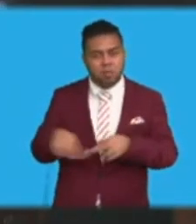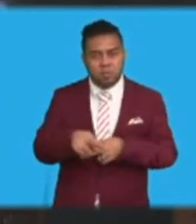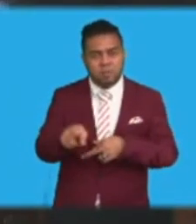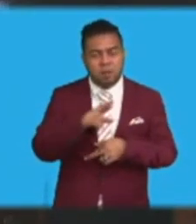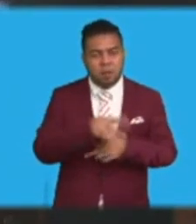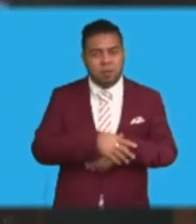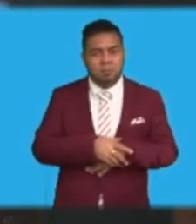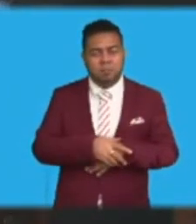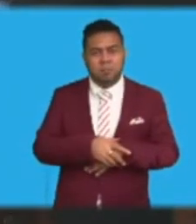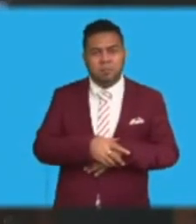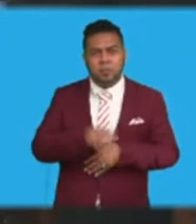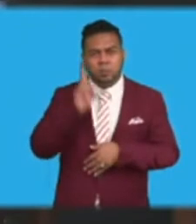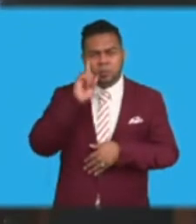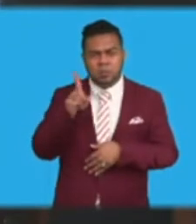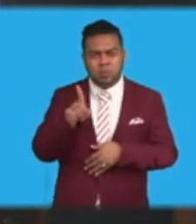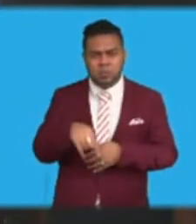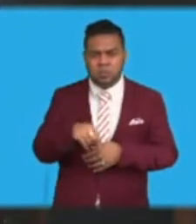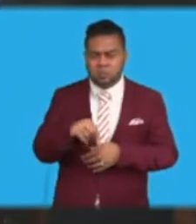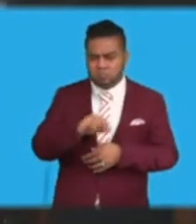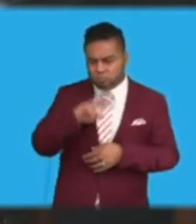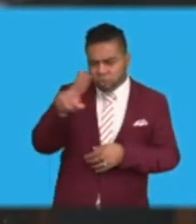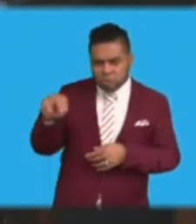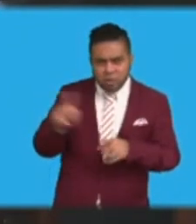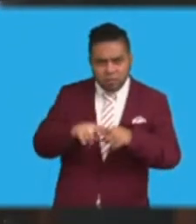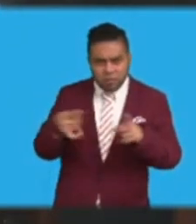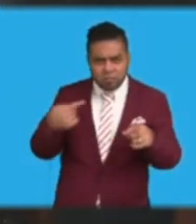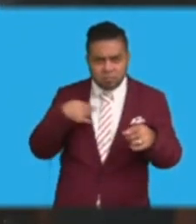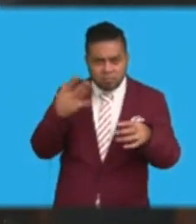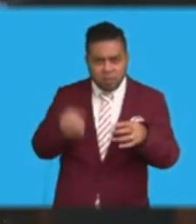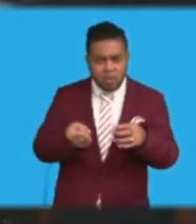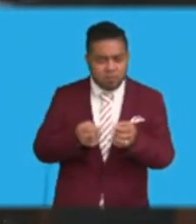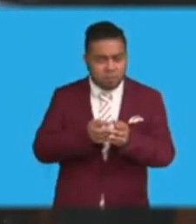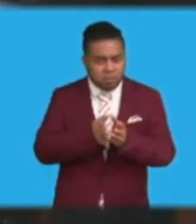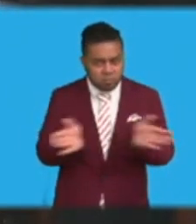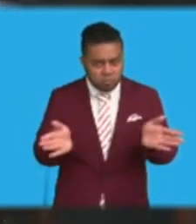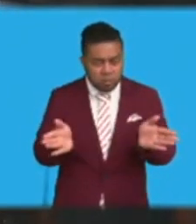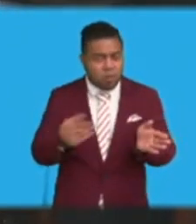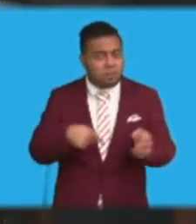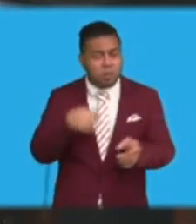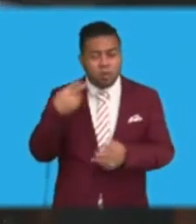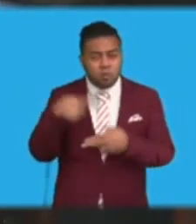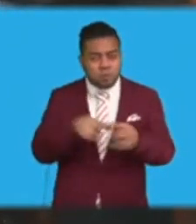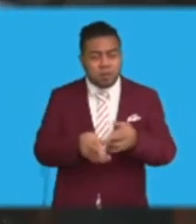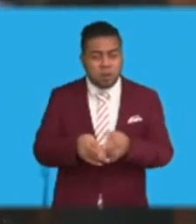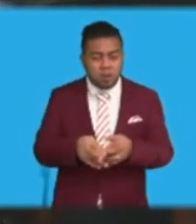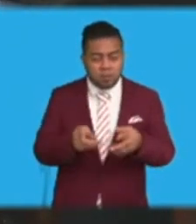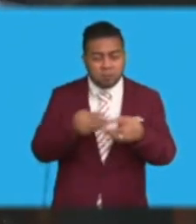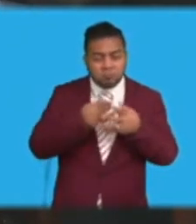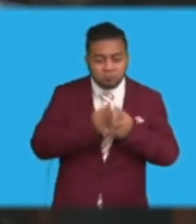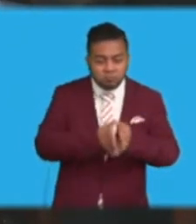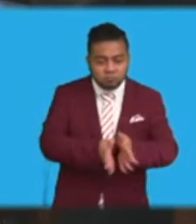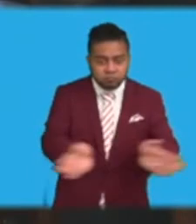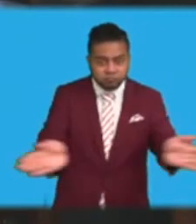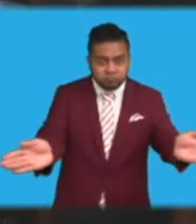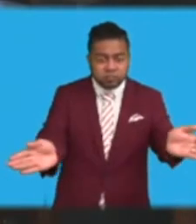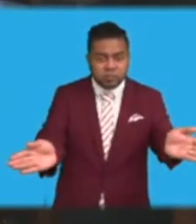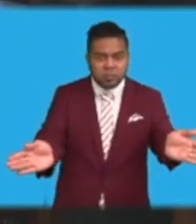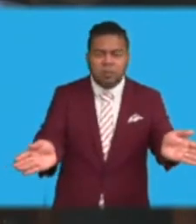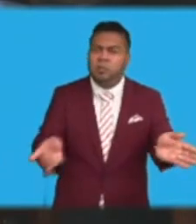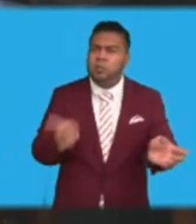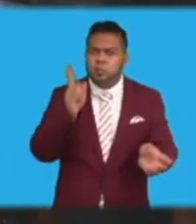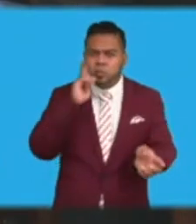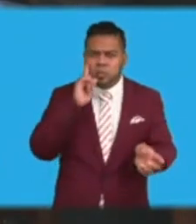the river mouths compared to the other sections, Madam Speaker. So when you have the river mouth much smaller than the upstream, Madam Speaker,